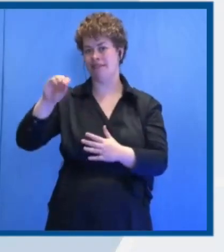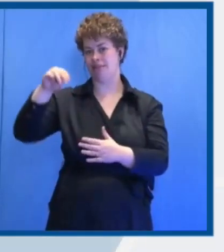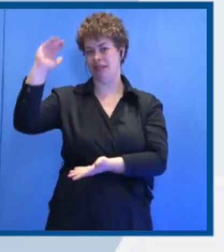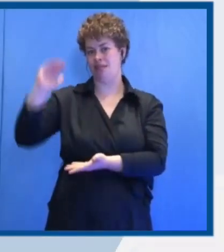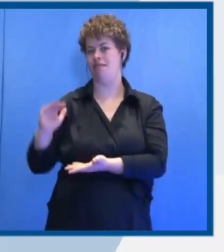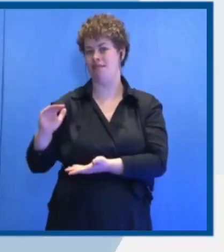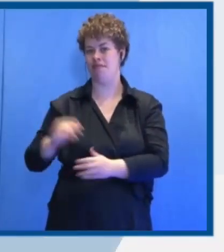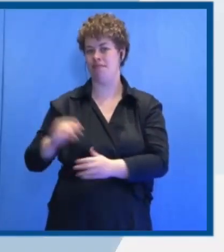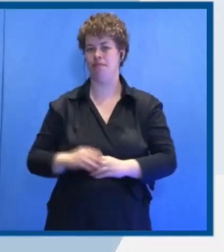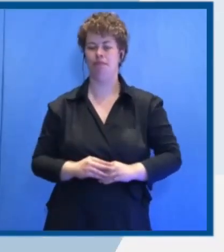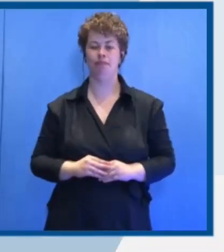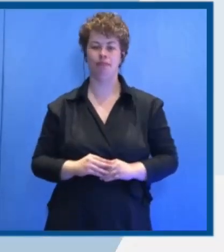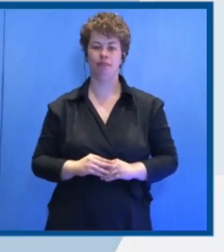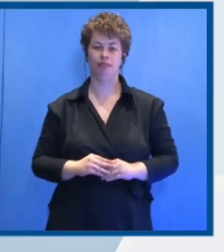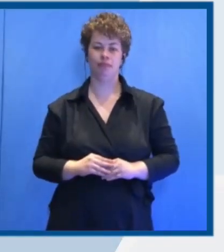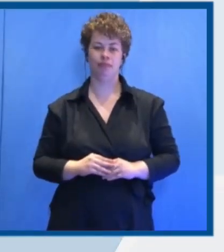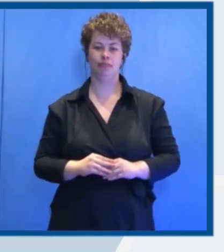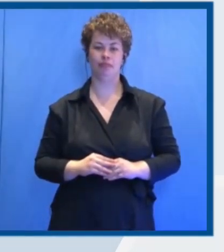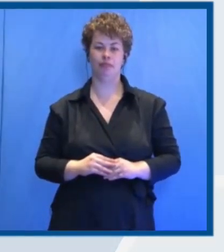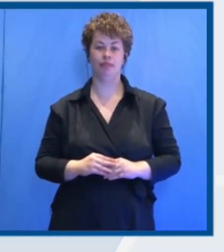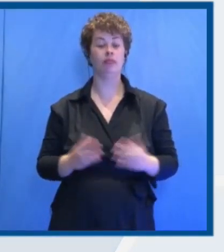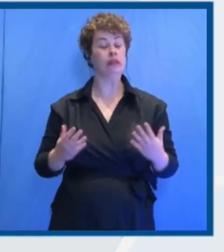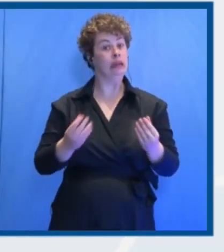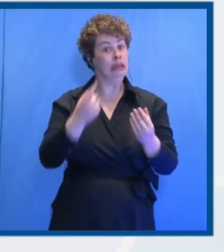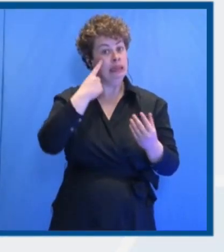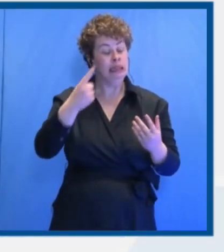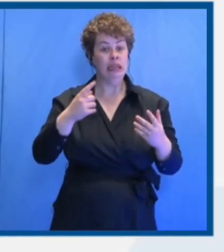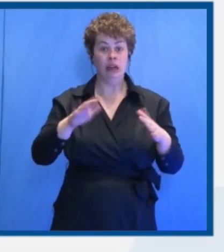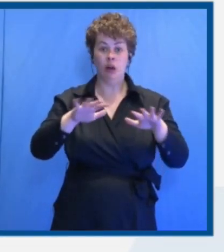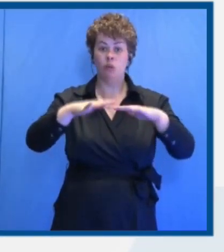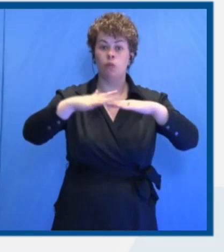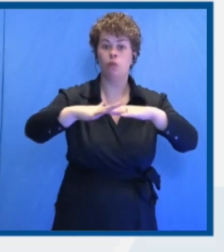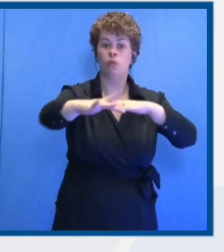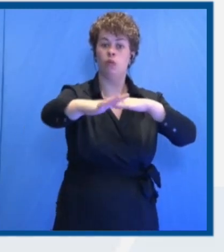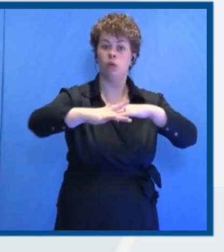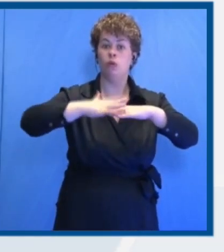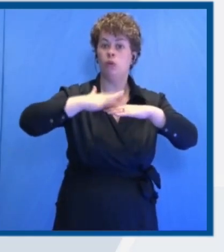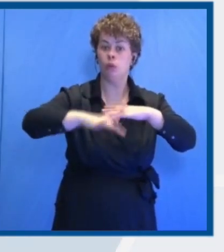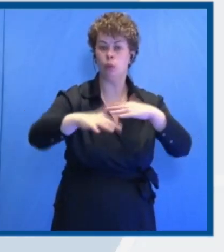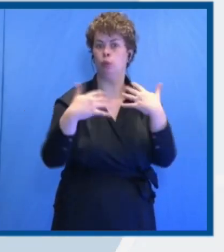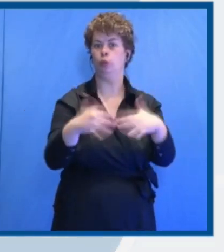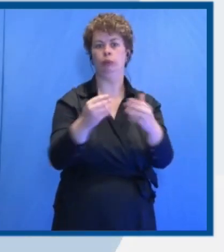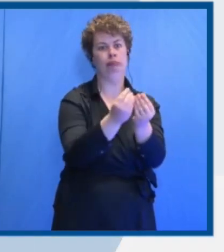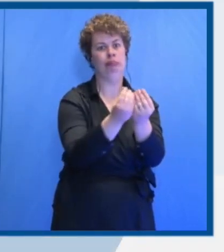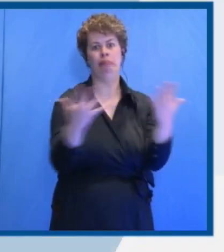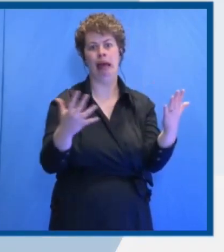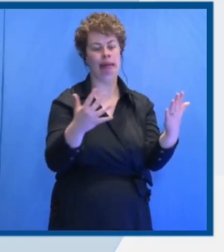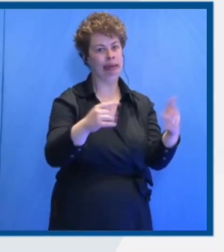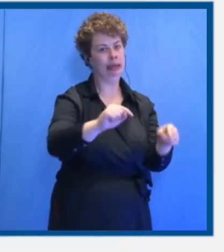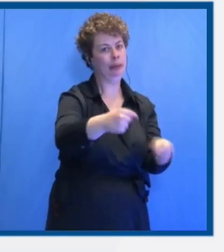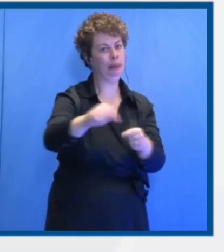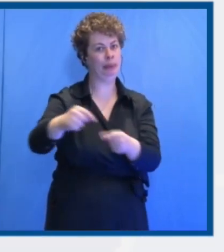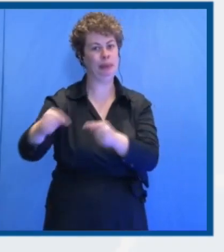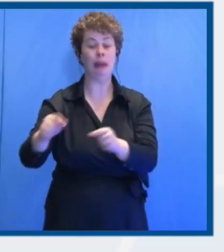Challenges remain ahead in the combat with the marine disasters. The roles of coastal ecosystems are not fully